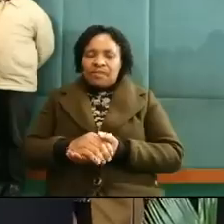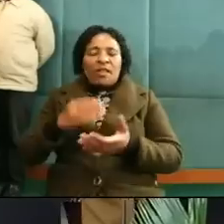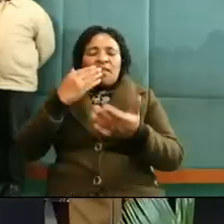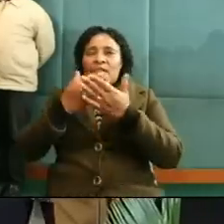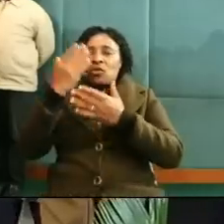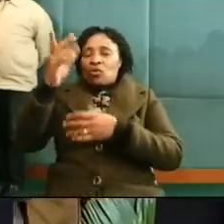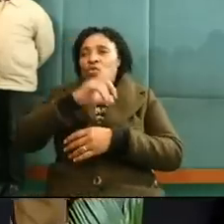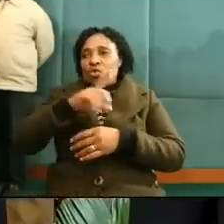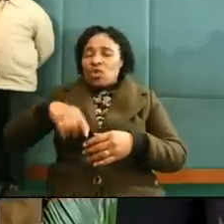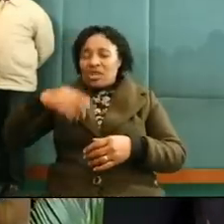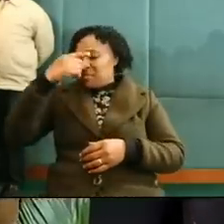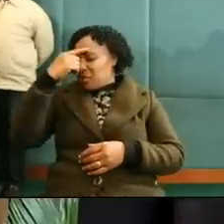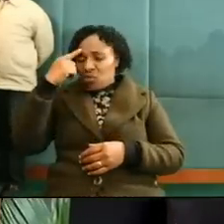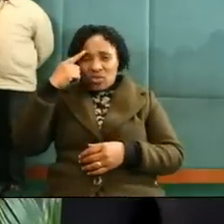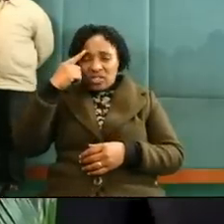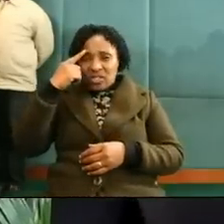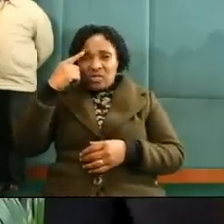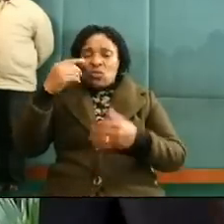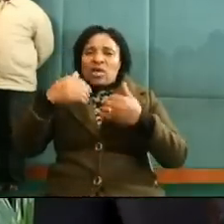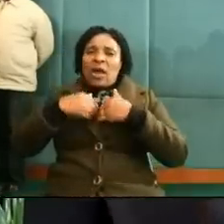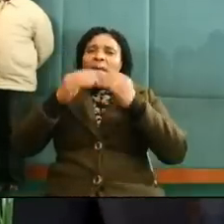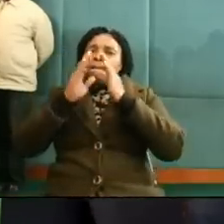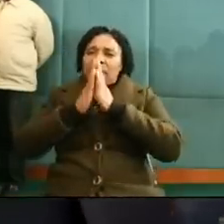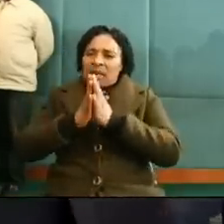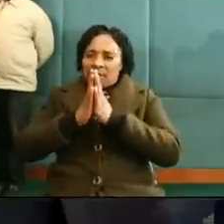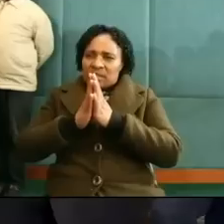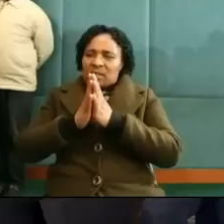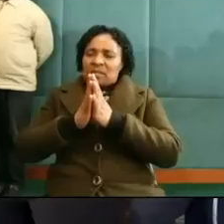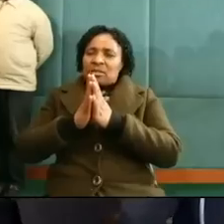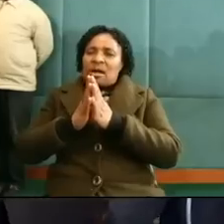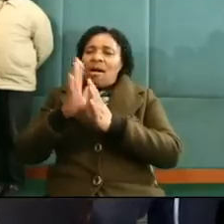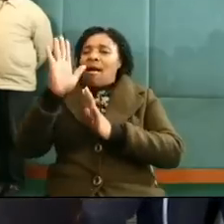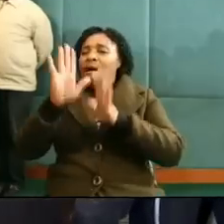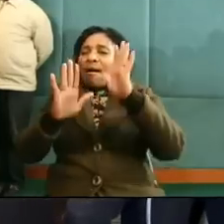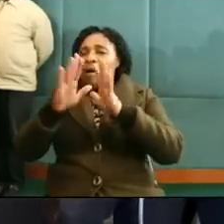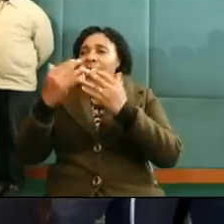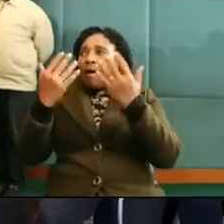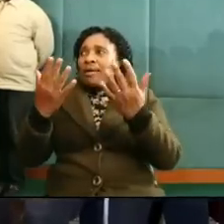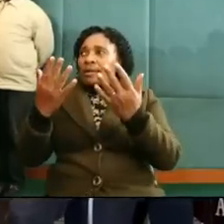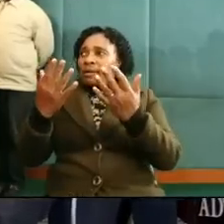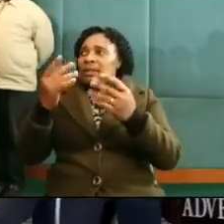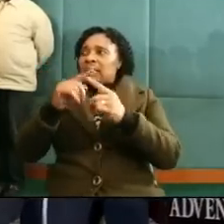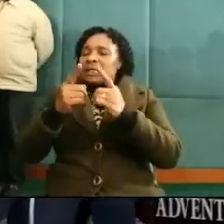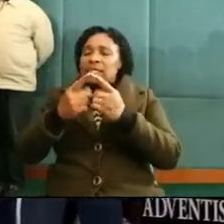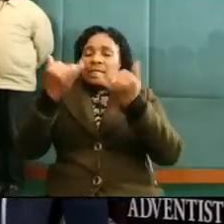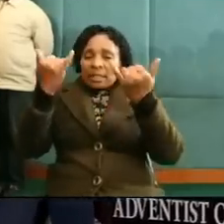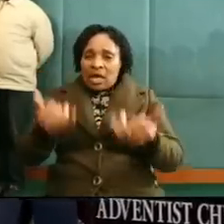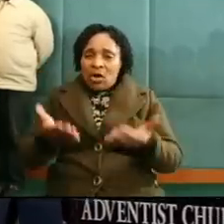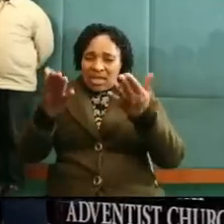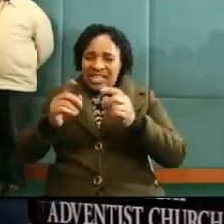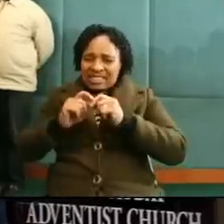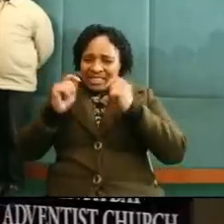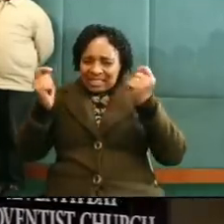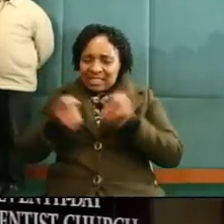Thank you, Lord, because we have prayed, we have raised our hands up, and here is a team who